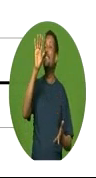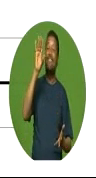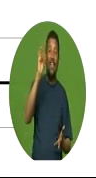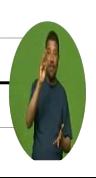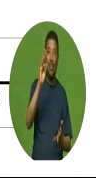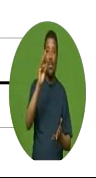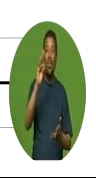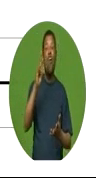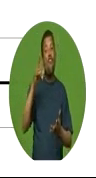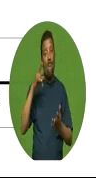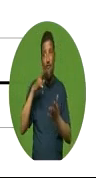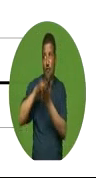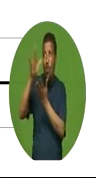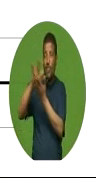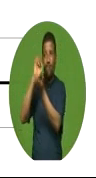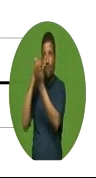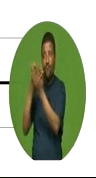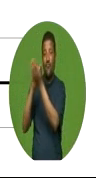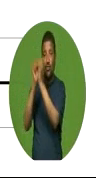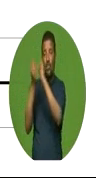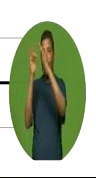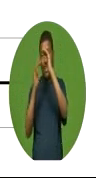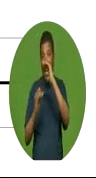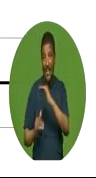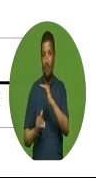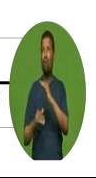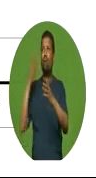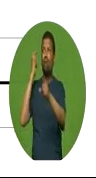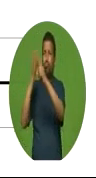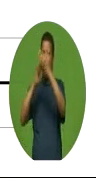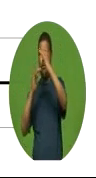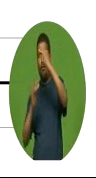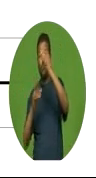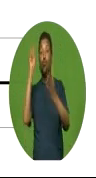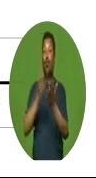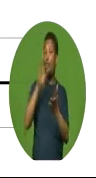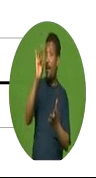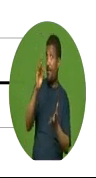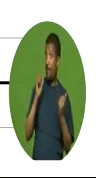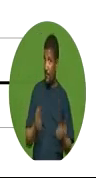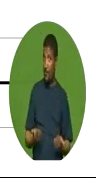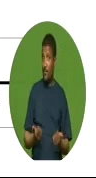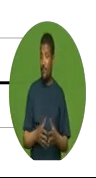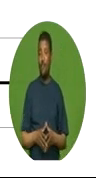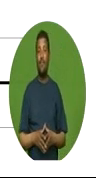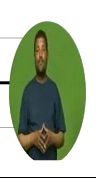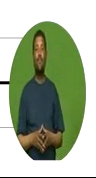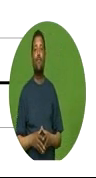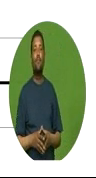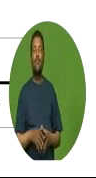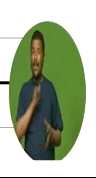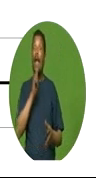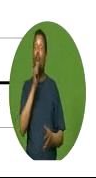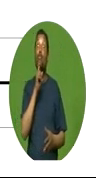the foreign currency earnings declined drastically in 2008. I